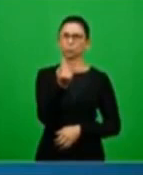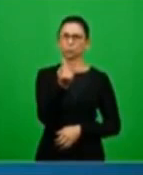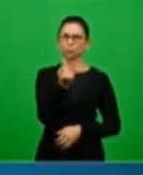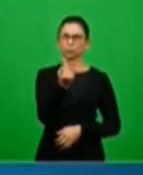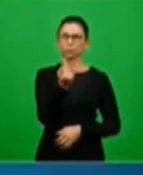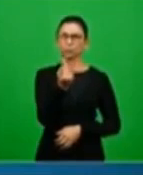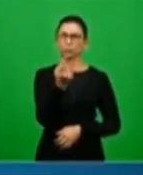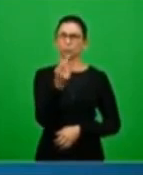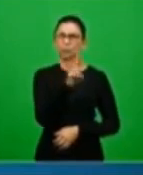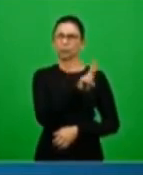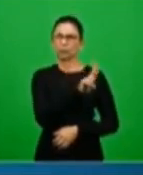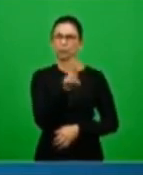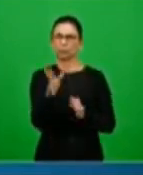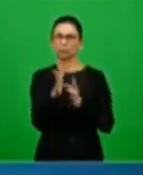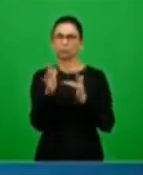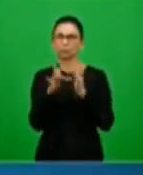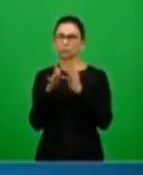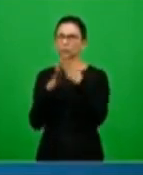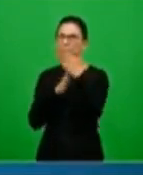mediator.